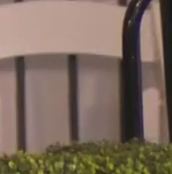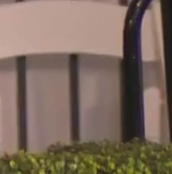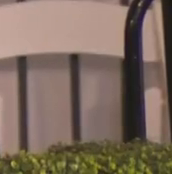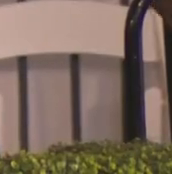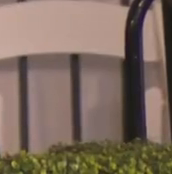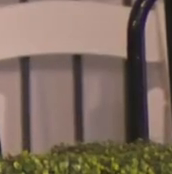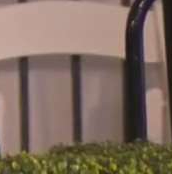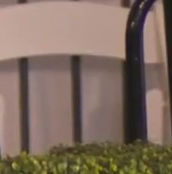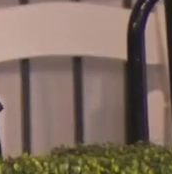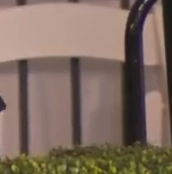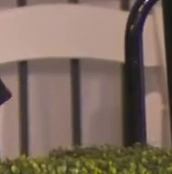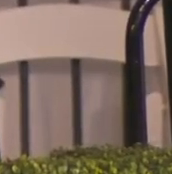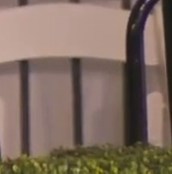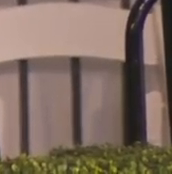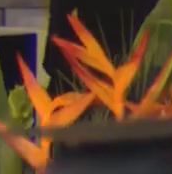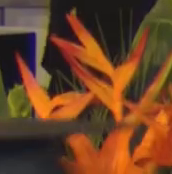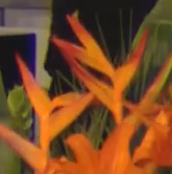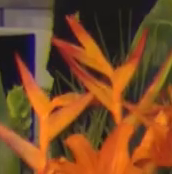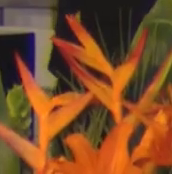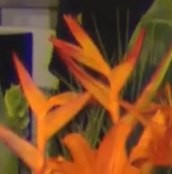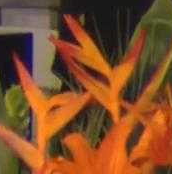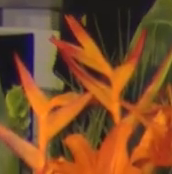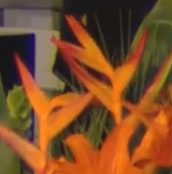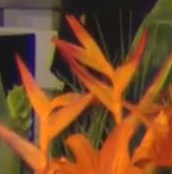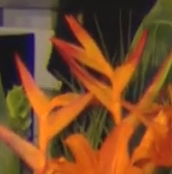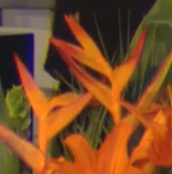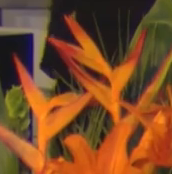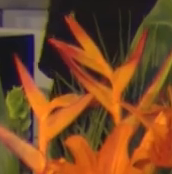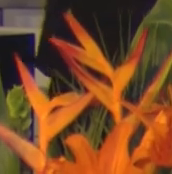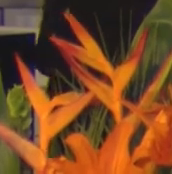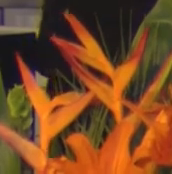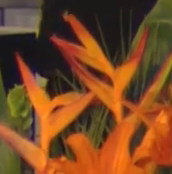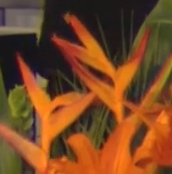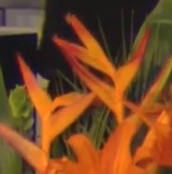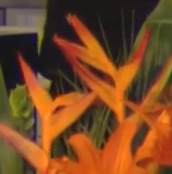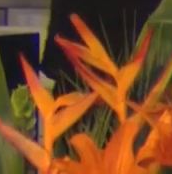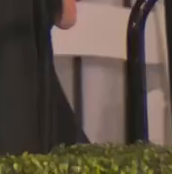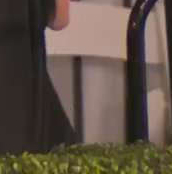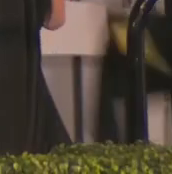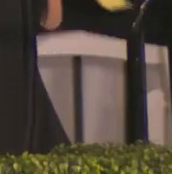Chandakantan Balakrishnan. Ashley Nicole Mayorga.